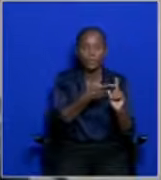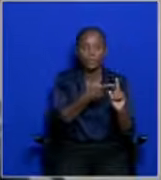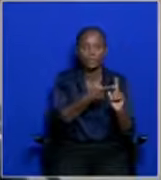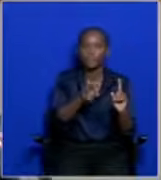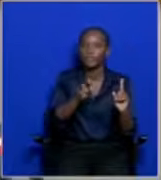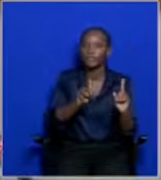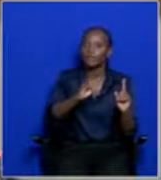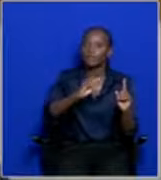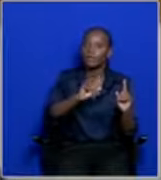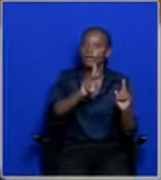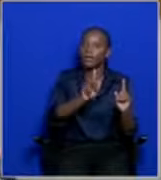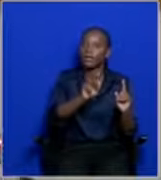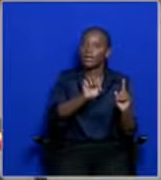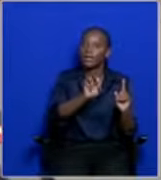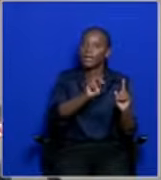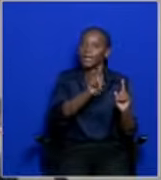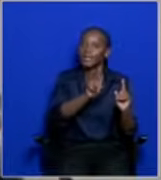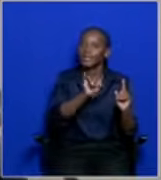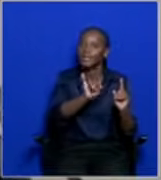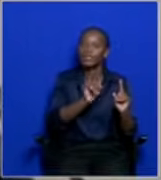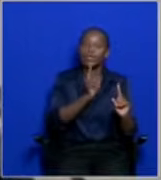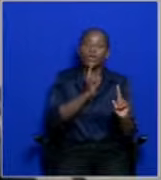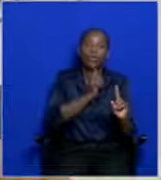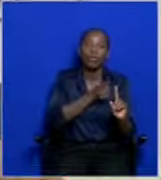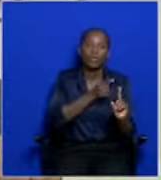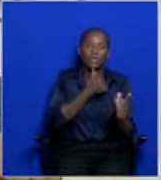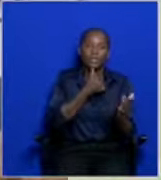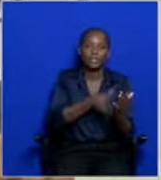at 277.